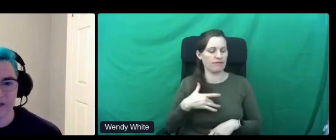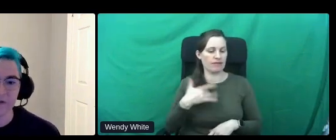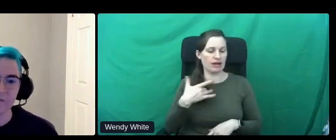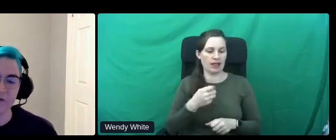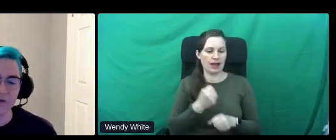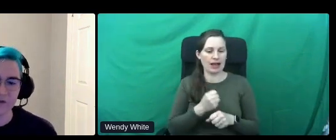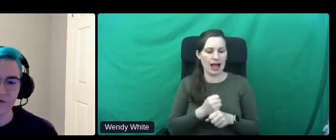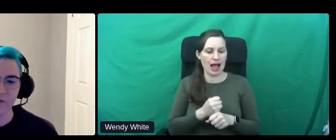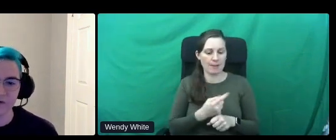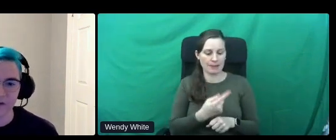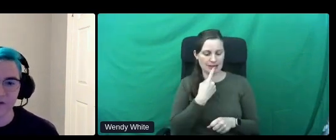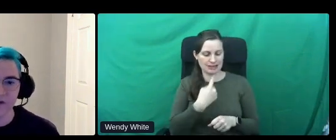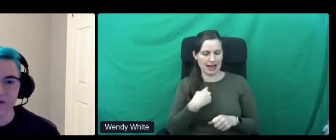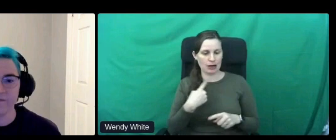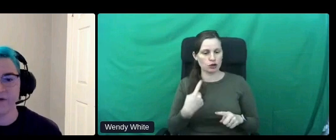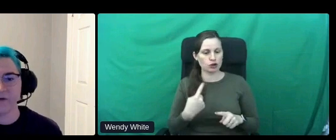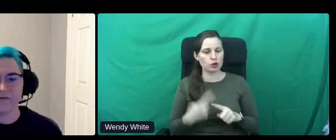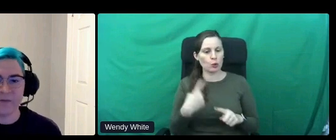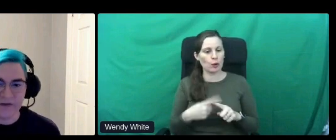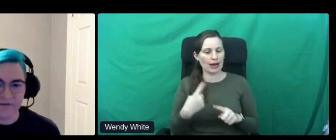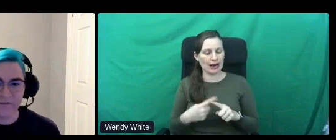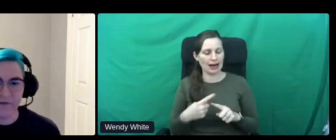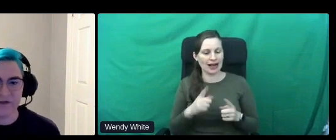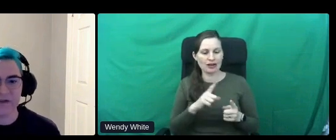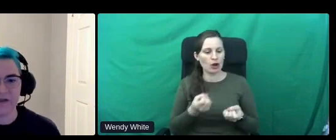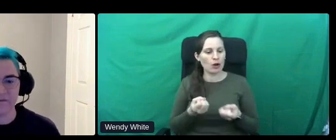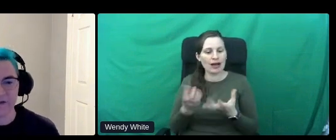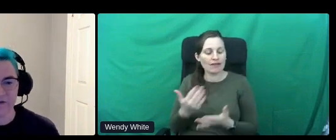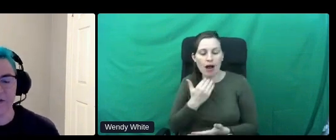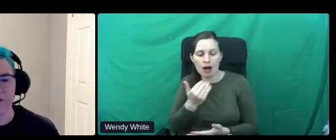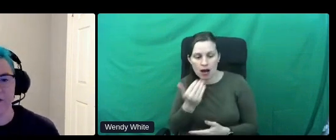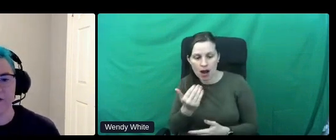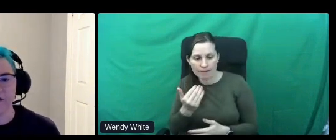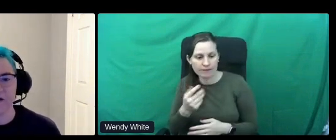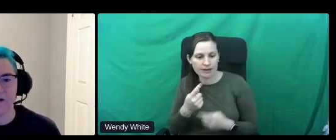might be telling them too much too quickly. If you don't give them enough information, they get